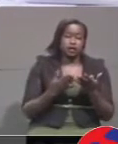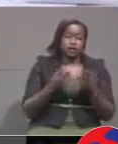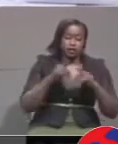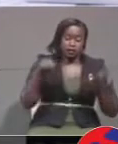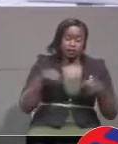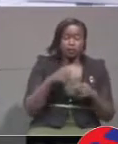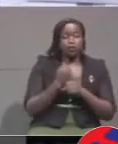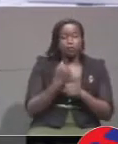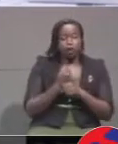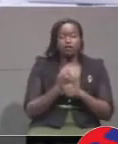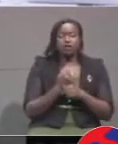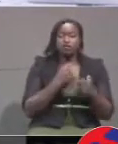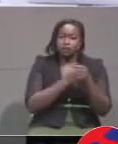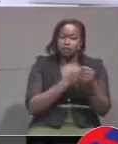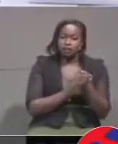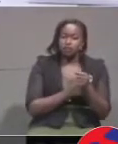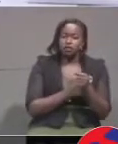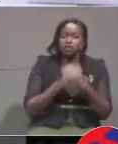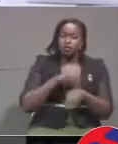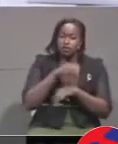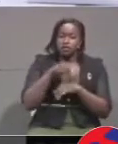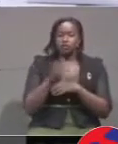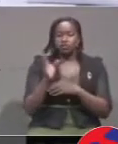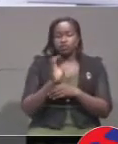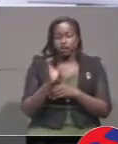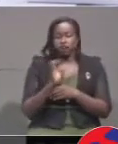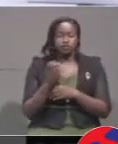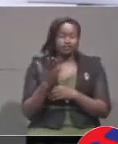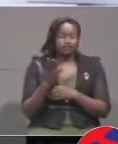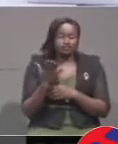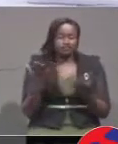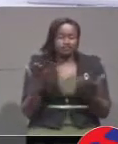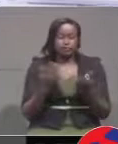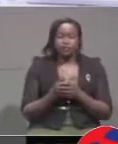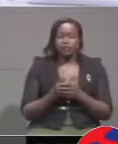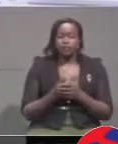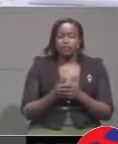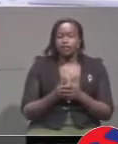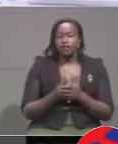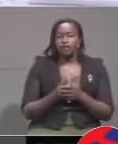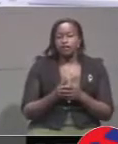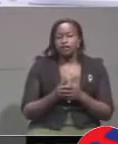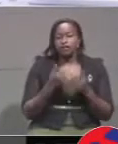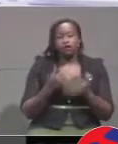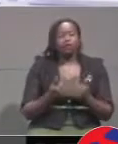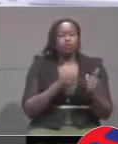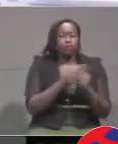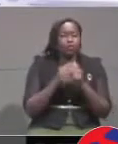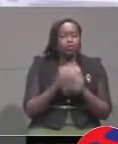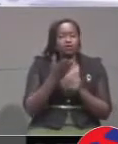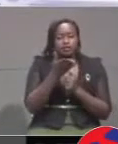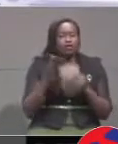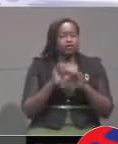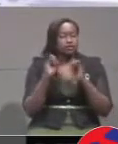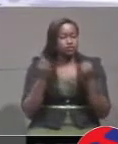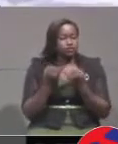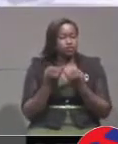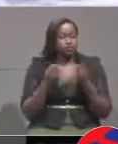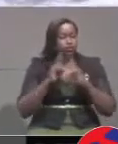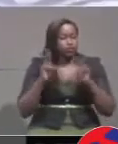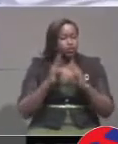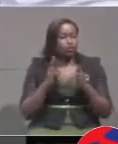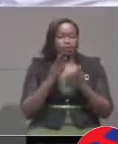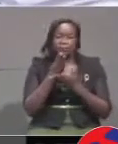Okay. Yakuwa Yasi. How Lakuwa Kuru. One of Musirikali, a Tomerua, what